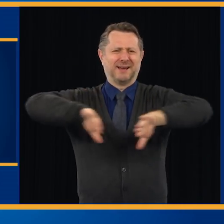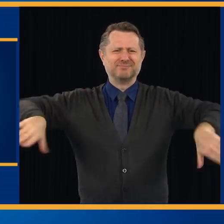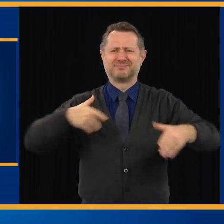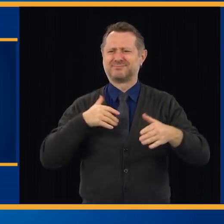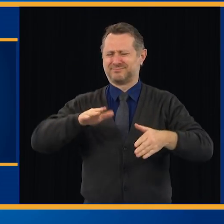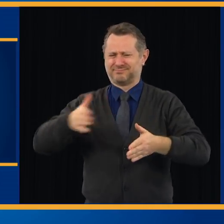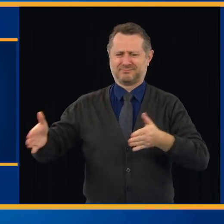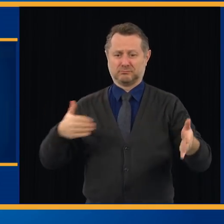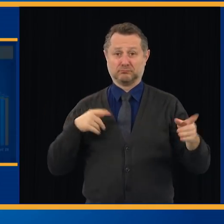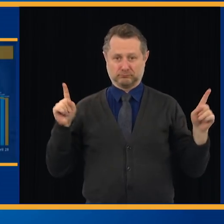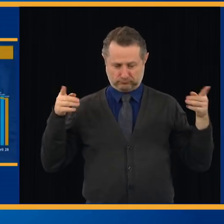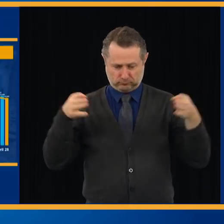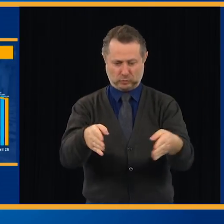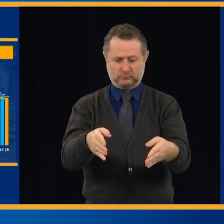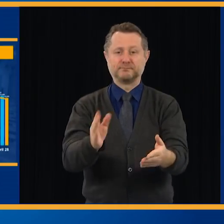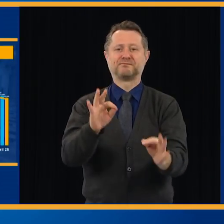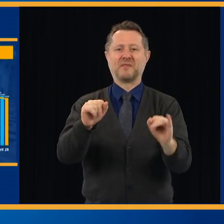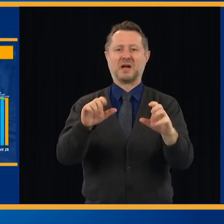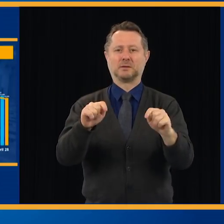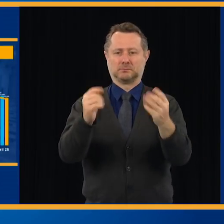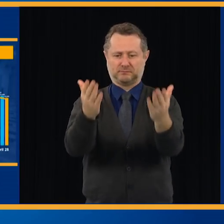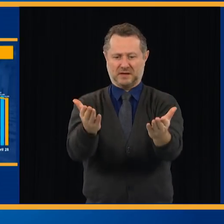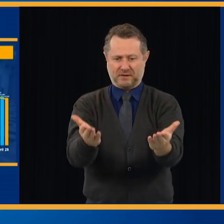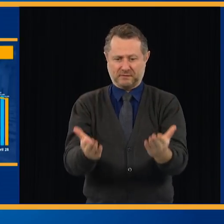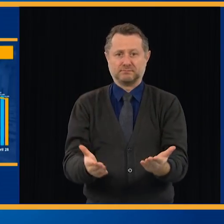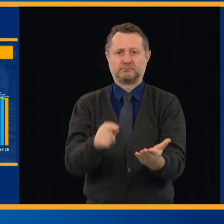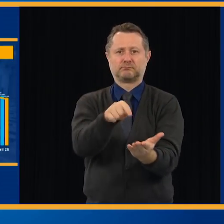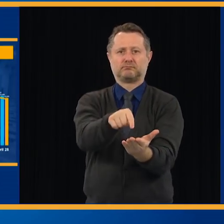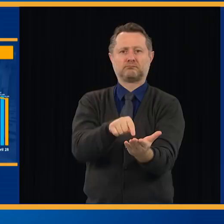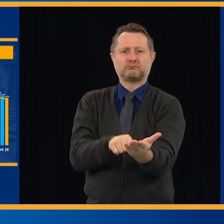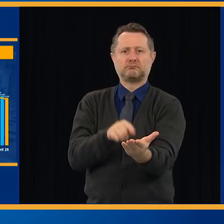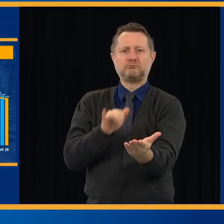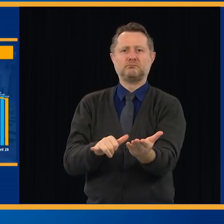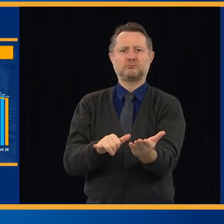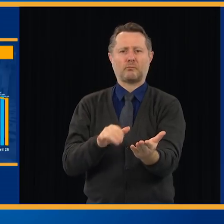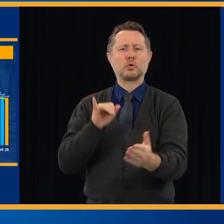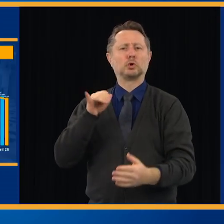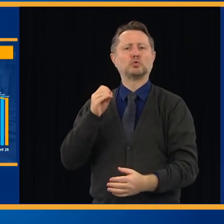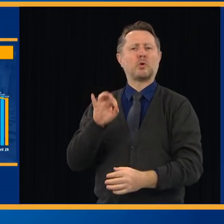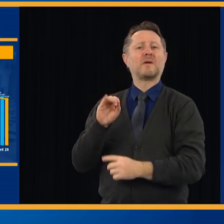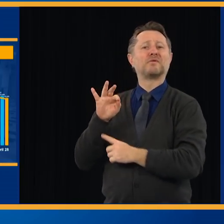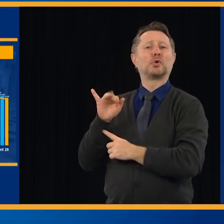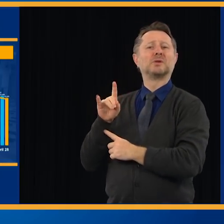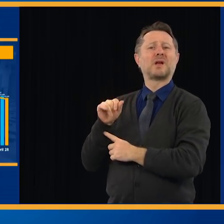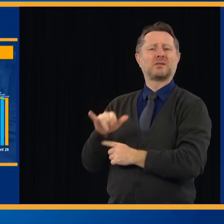Just the facts, ma'am. That's what we do. Joe Friday. Get to know him.